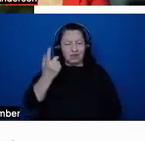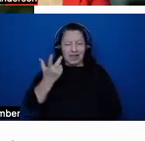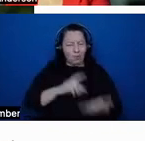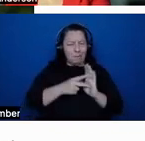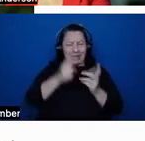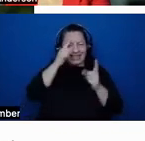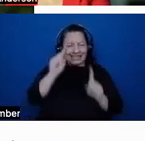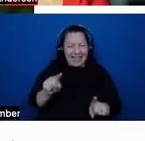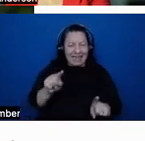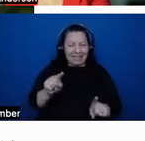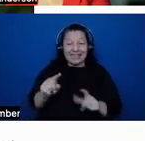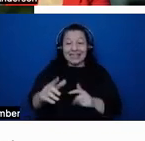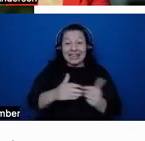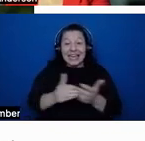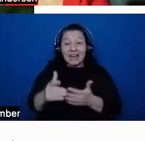a relationship, right?